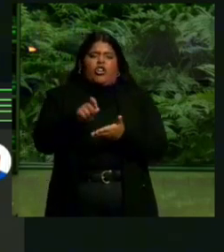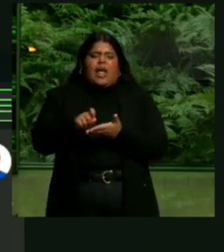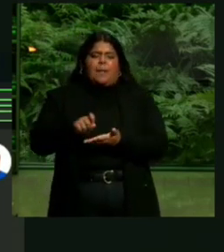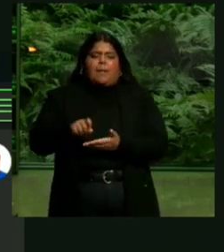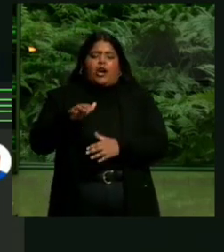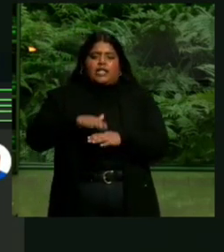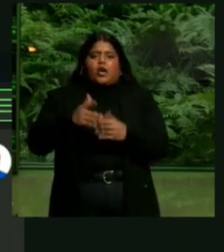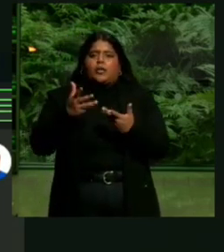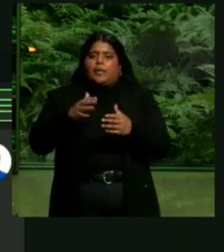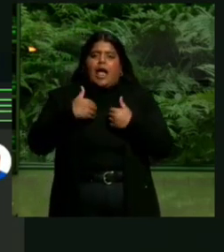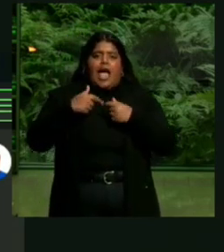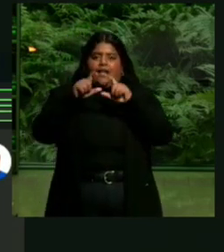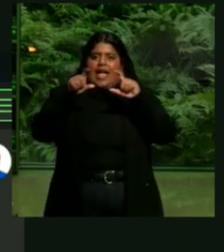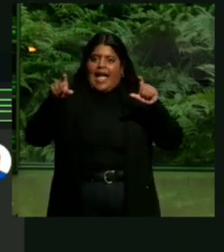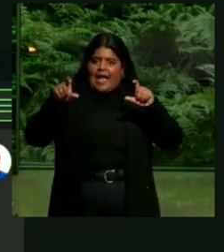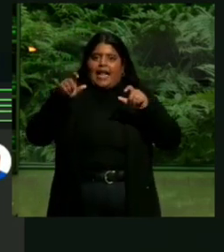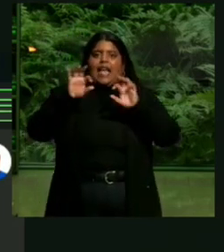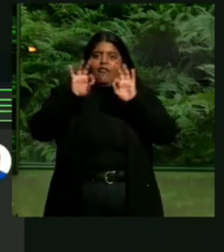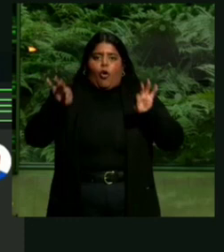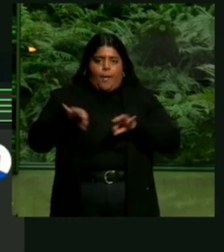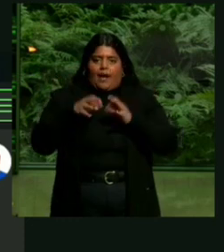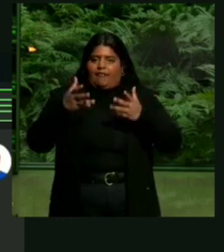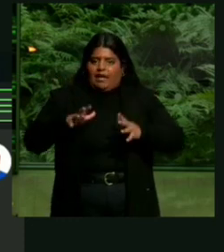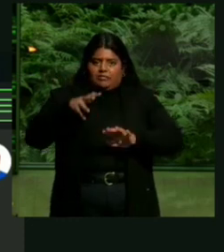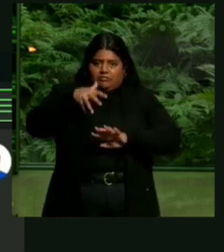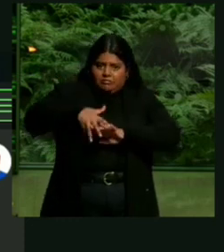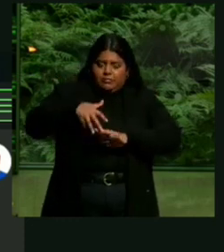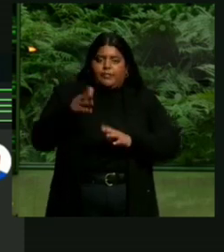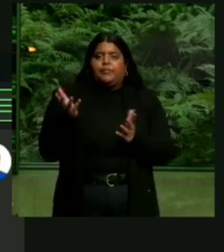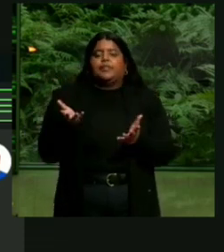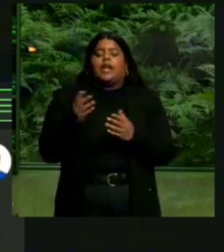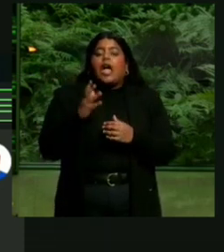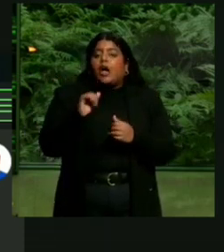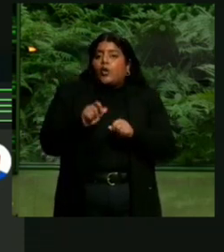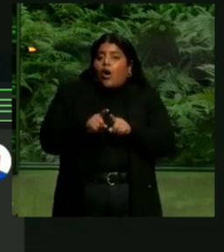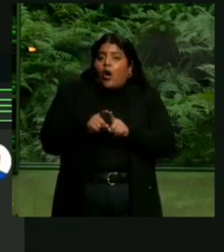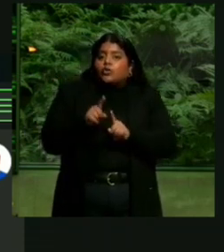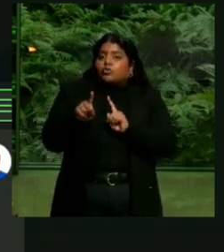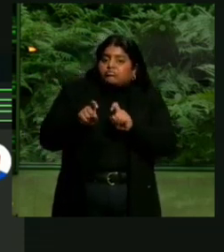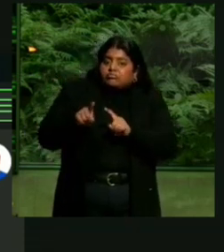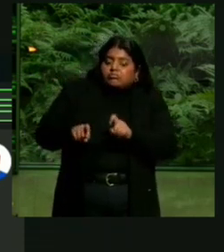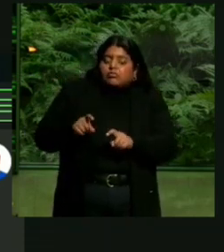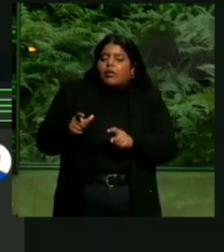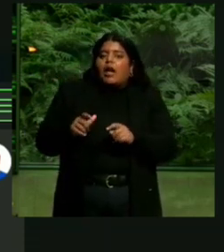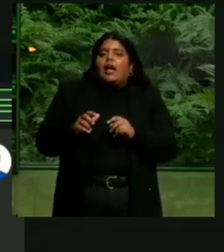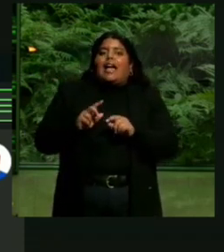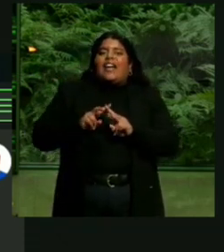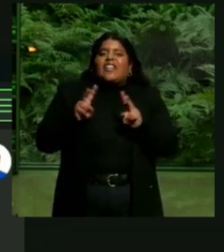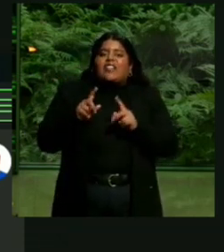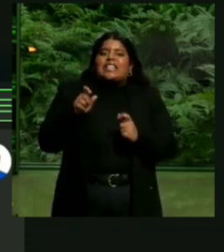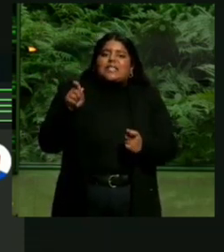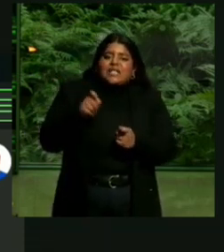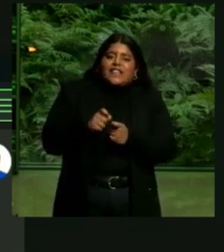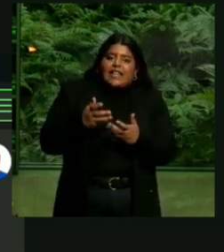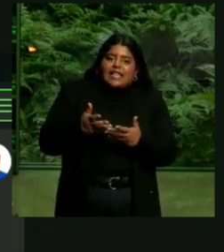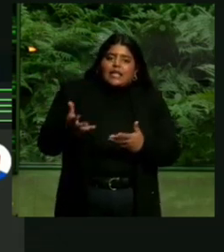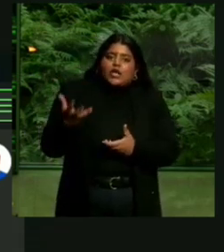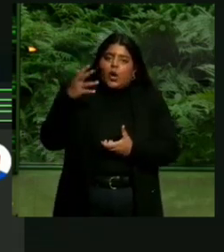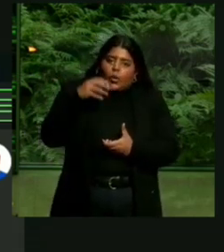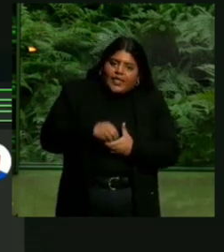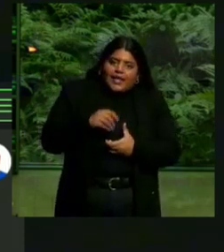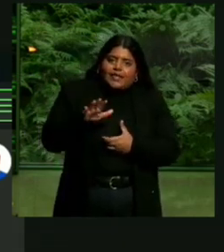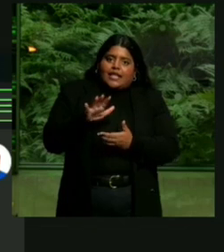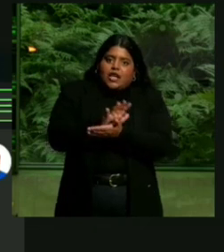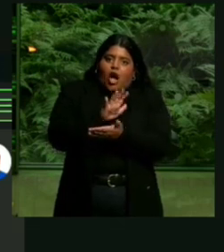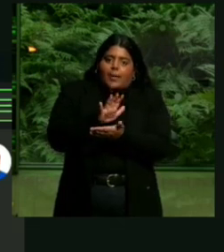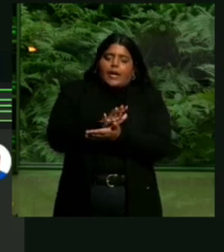headings and formatting. And you can you can start to ask questions about very specific things within the document. And you can